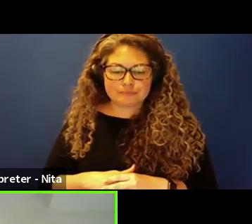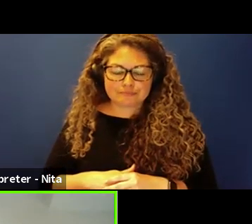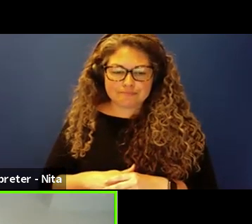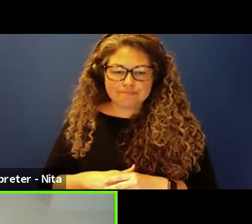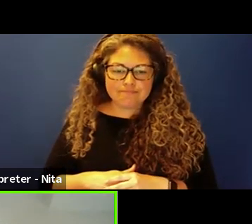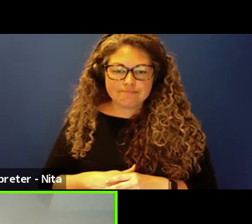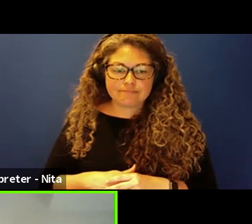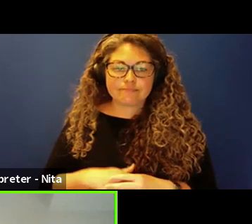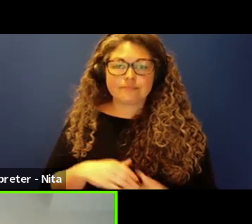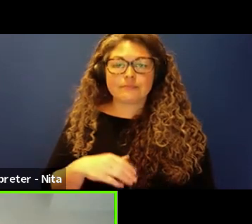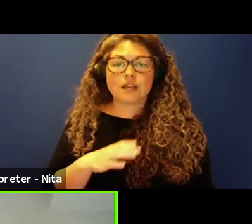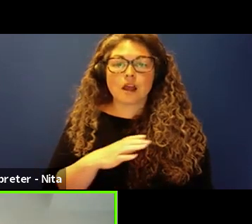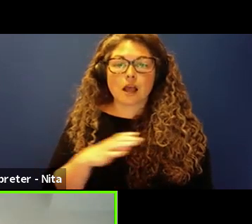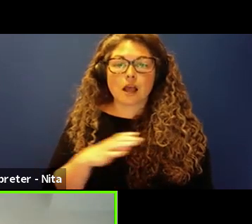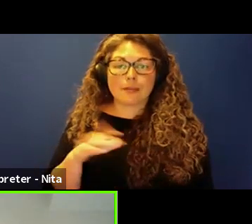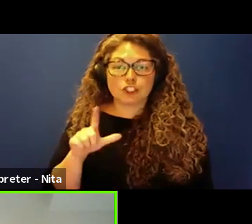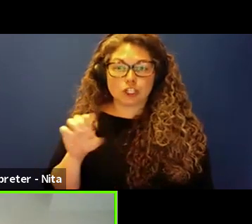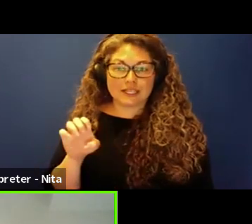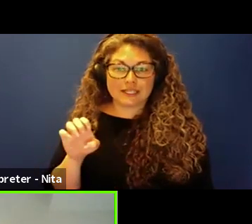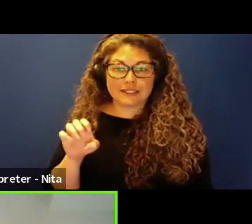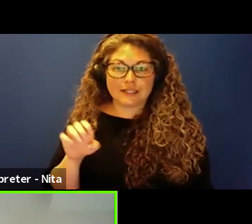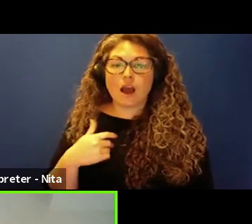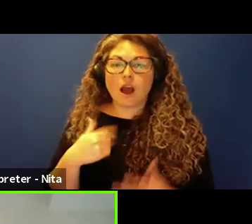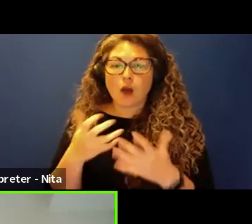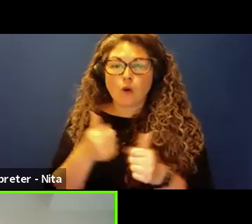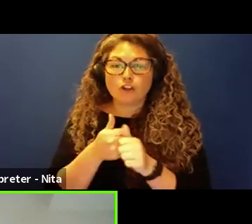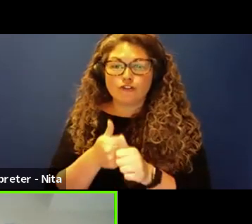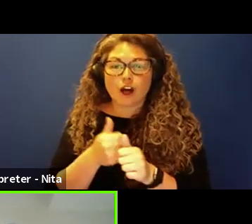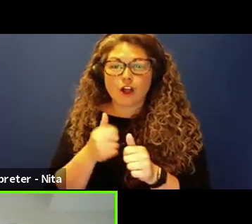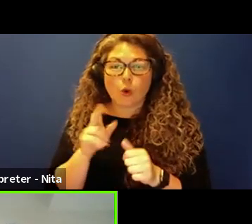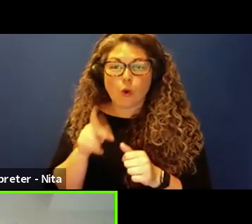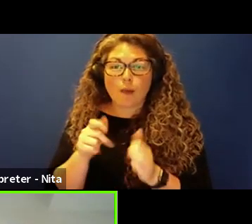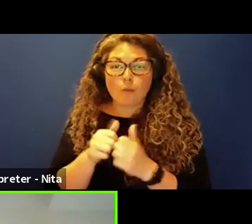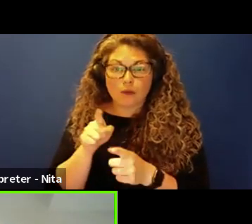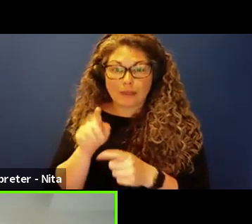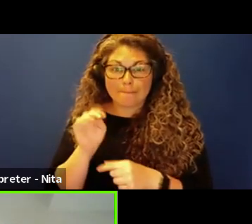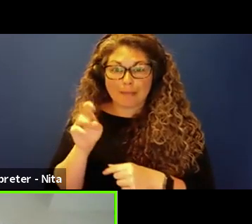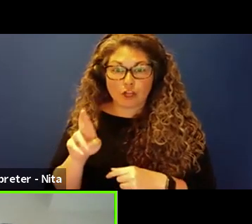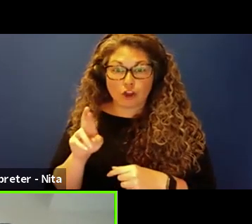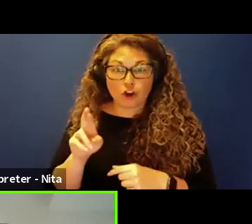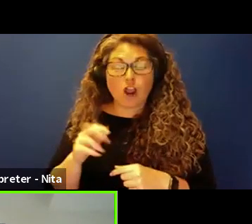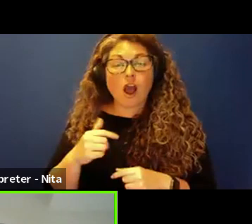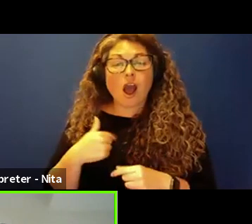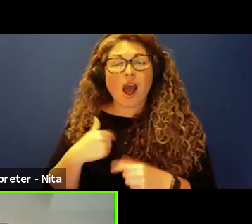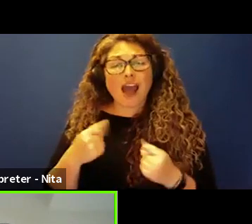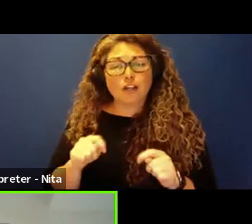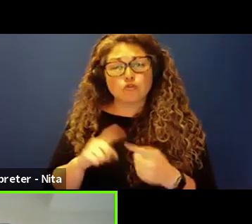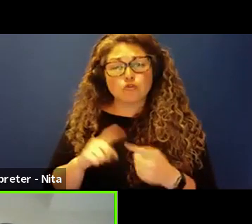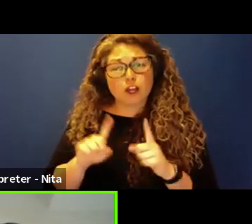And Mr. Miller, just to follow up, even on the testing, as I tried to get tested,